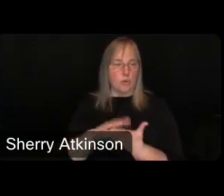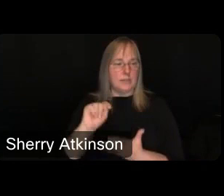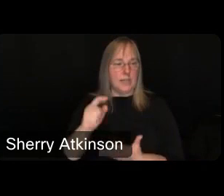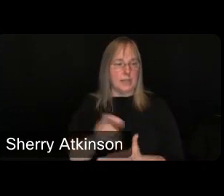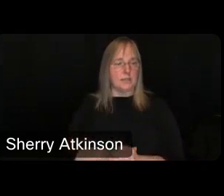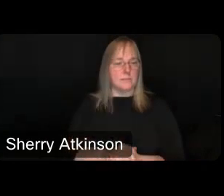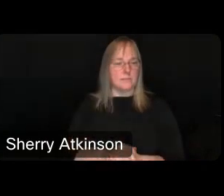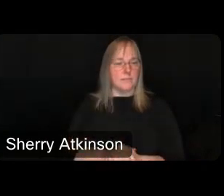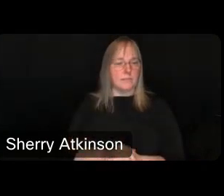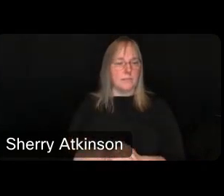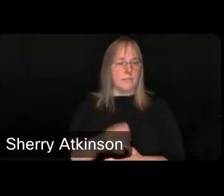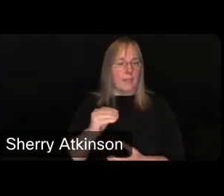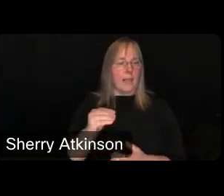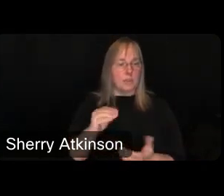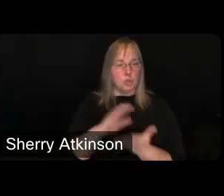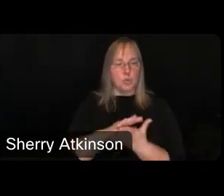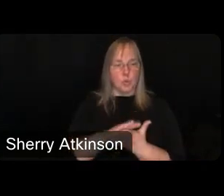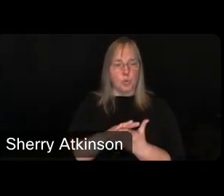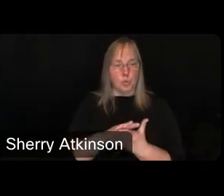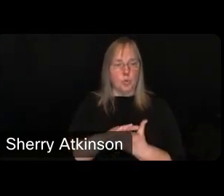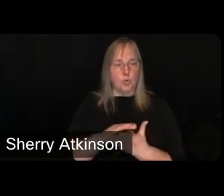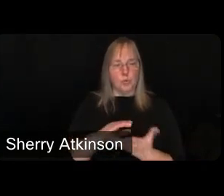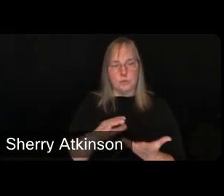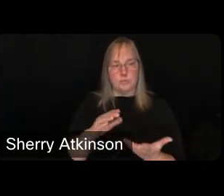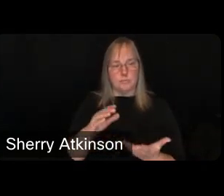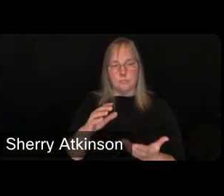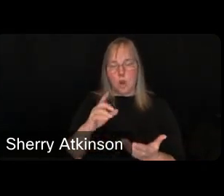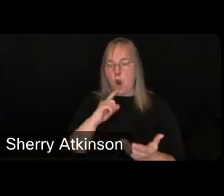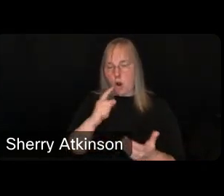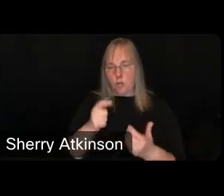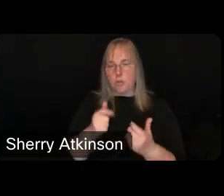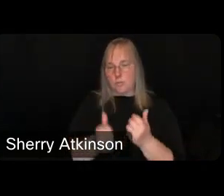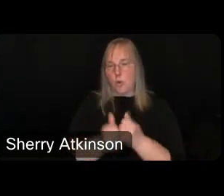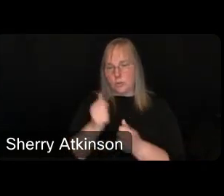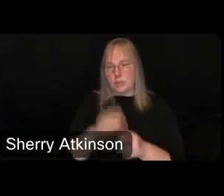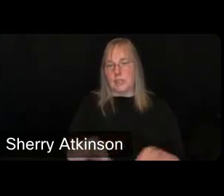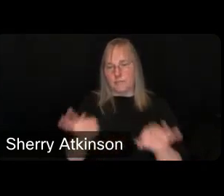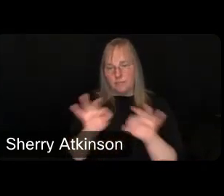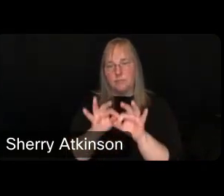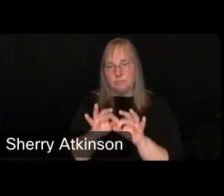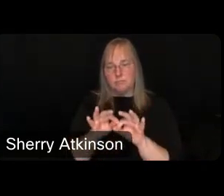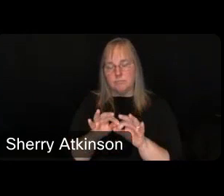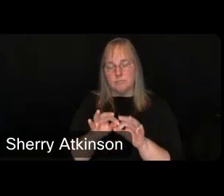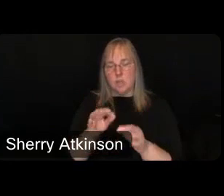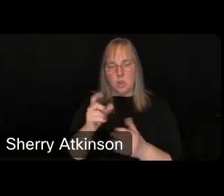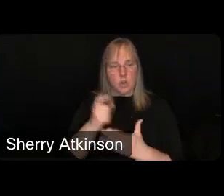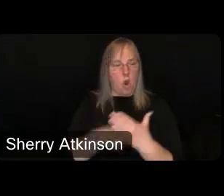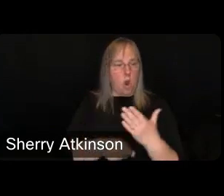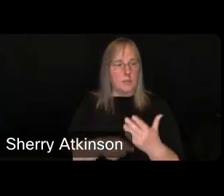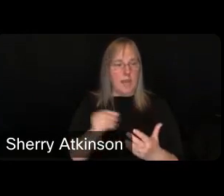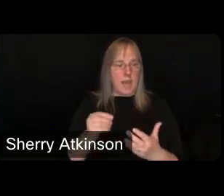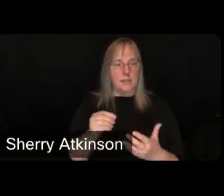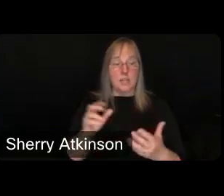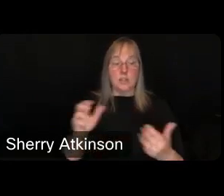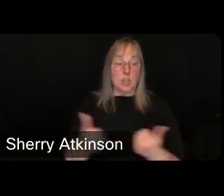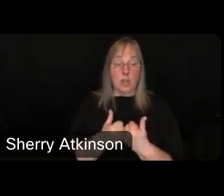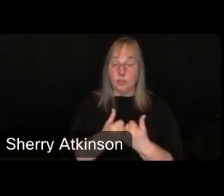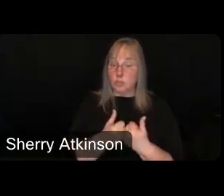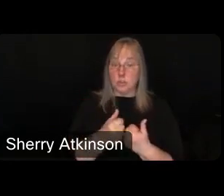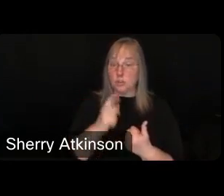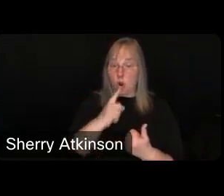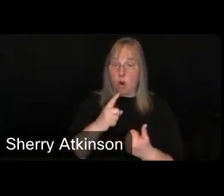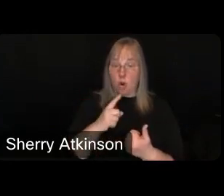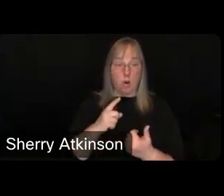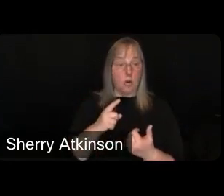significant costs there, and people probably already know that. And the challenge is try to maintain and rebuild existing